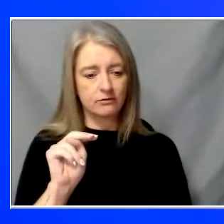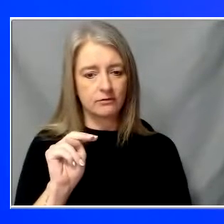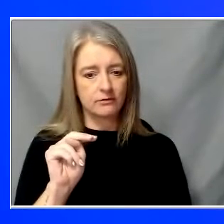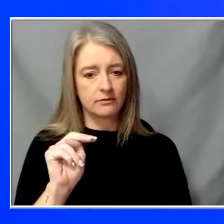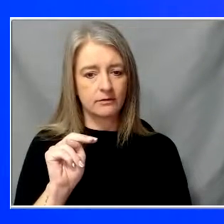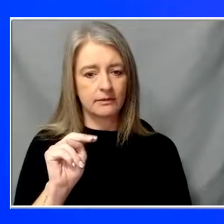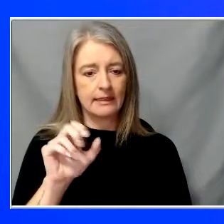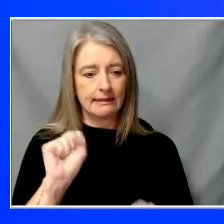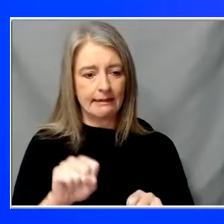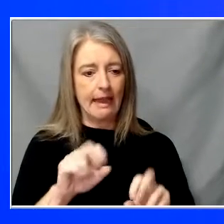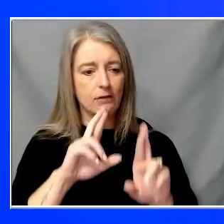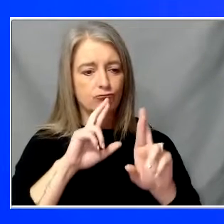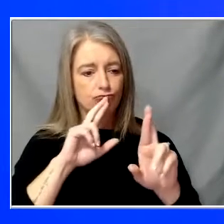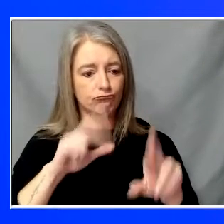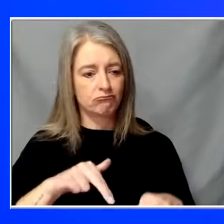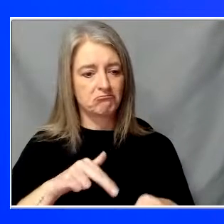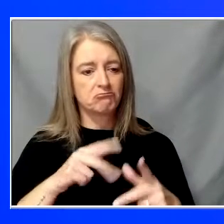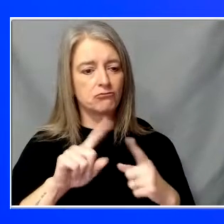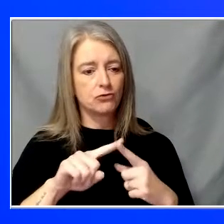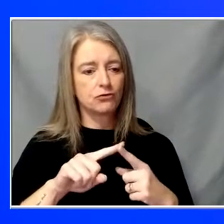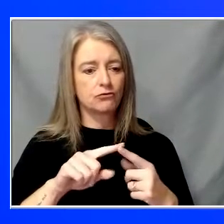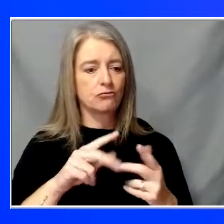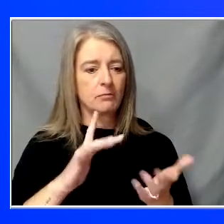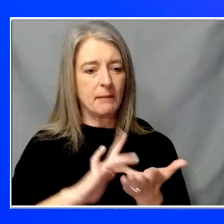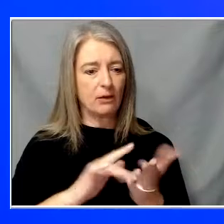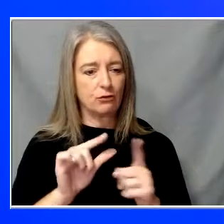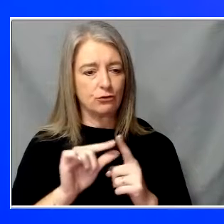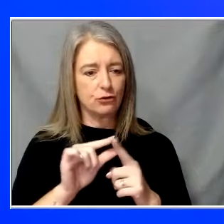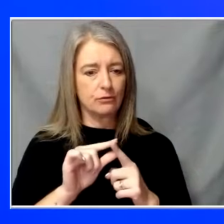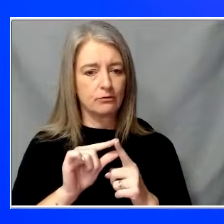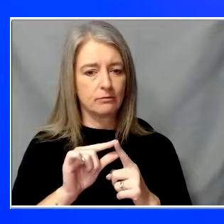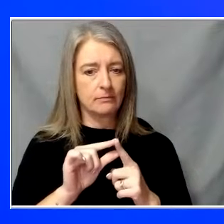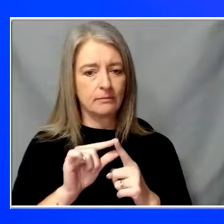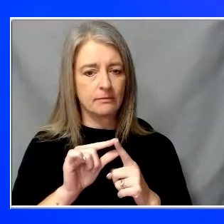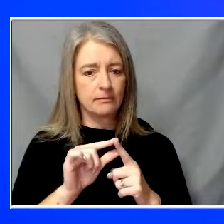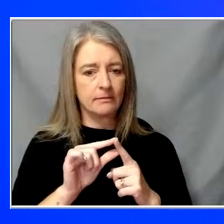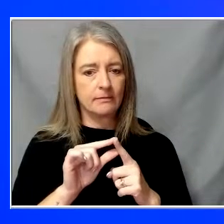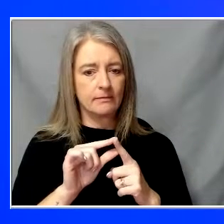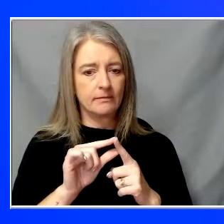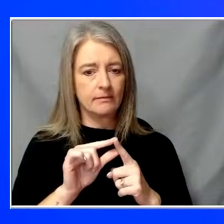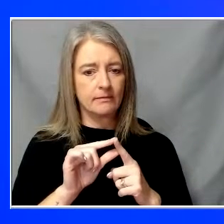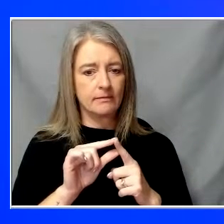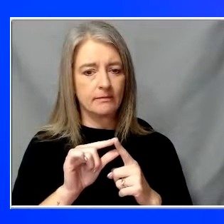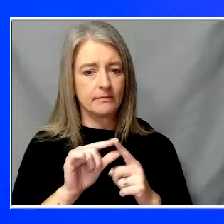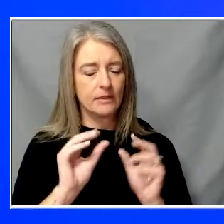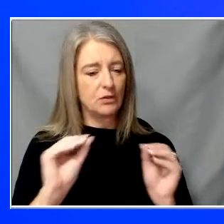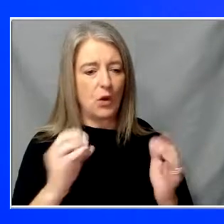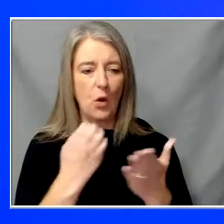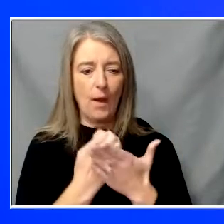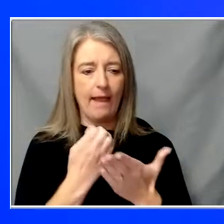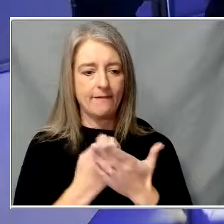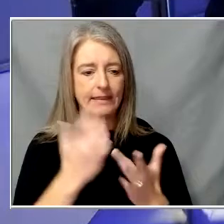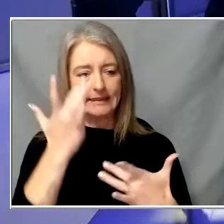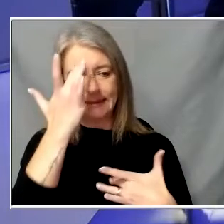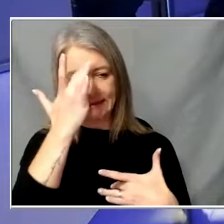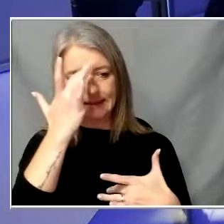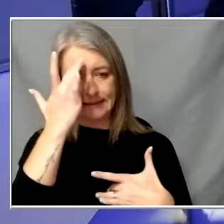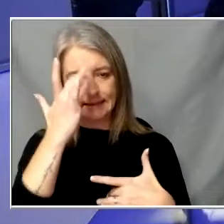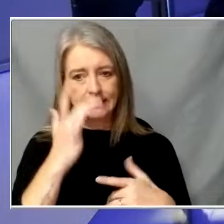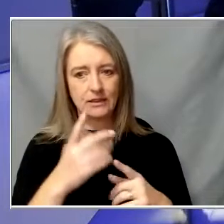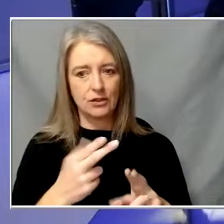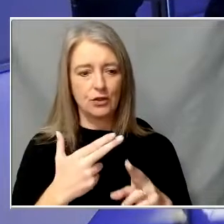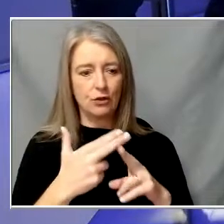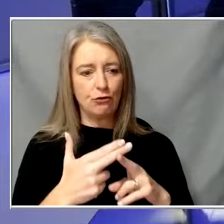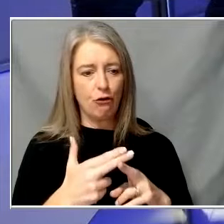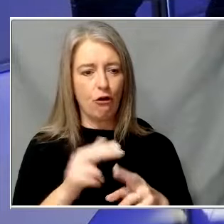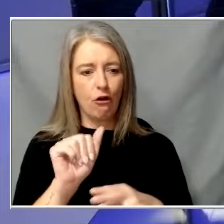complete response, another medical term, and make them no evidence disease. Dr. Sun, you called Austin a